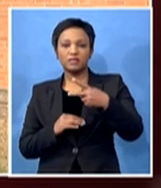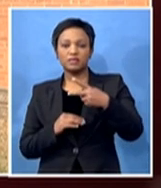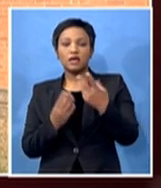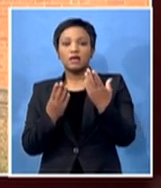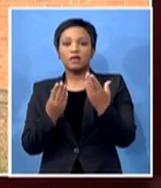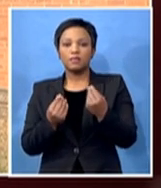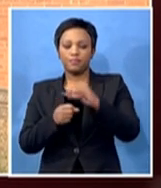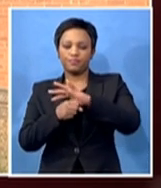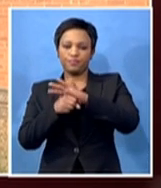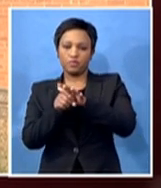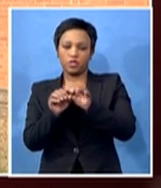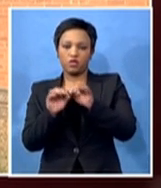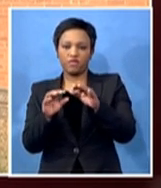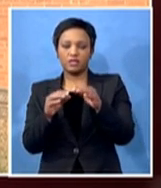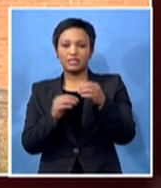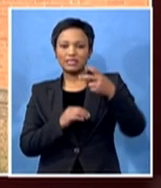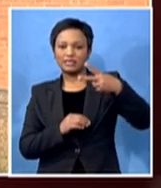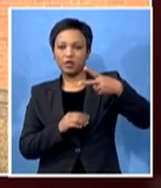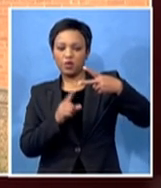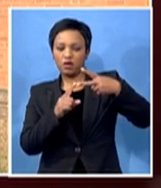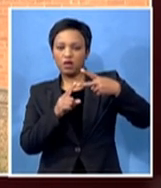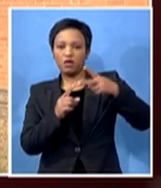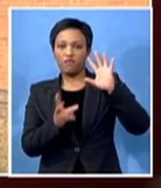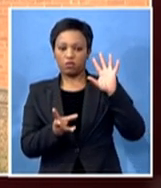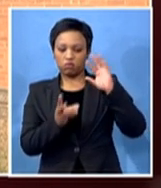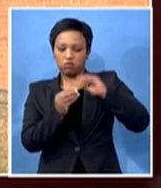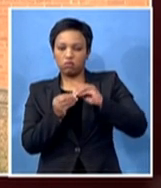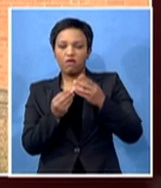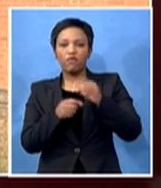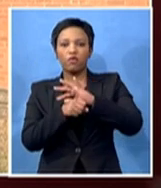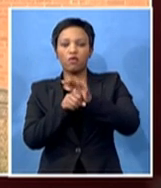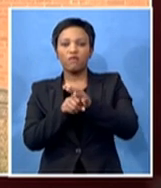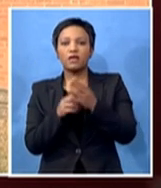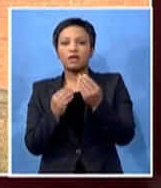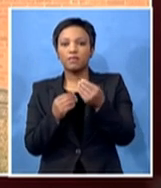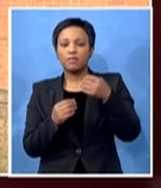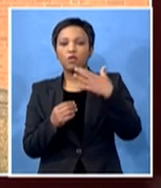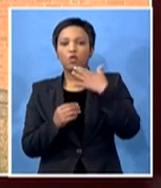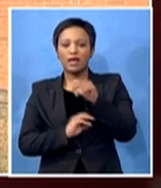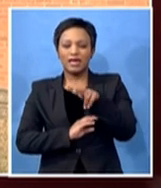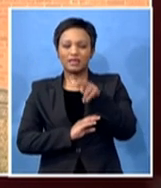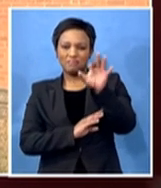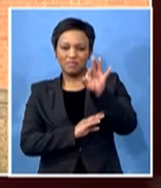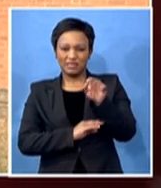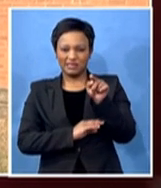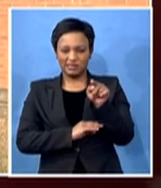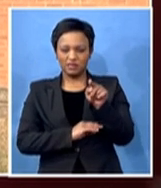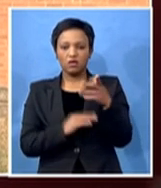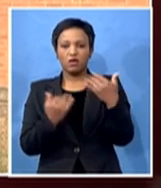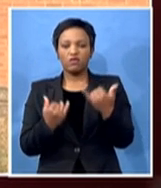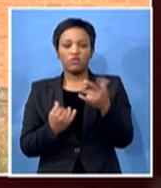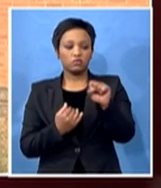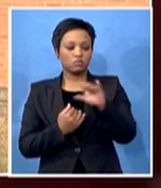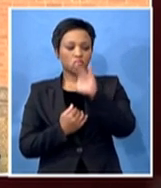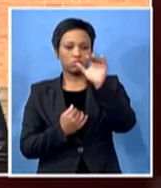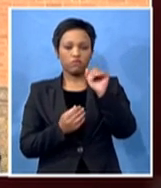of cumulative cases of COVID-19. It's about 18% of the South Africa's total number. It's